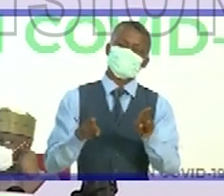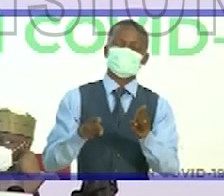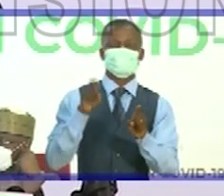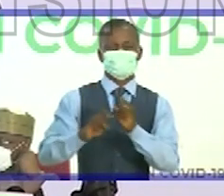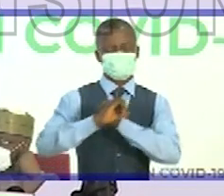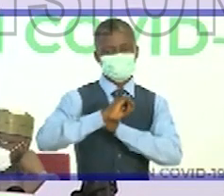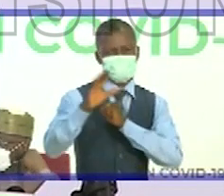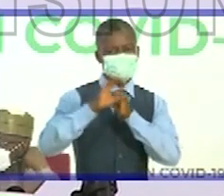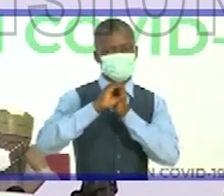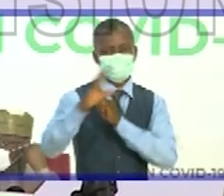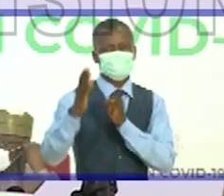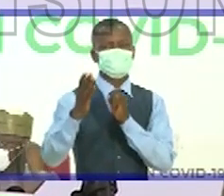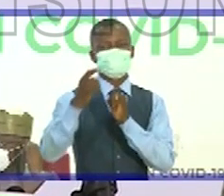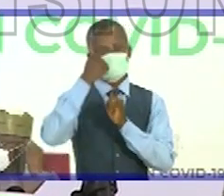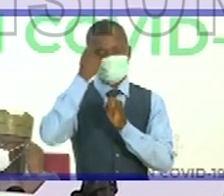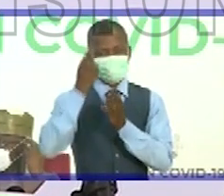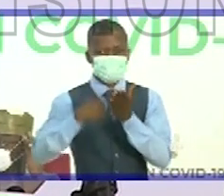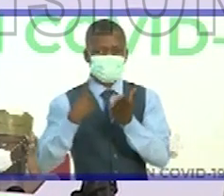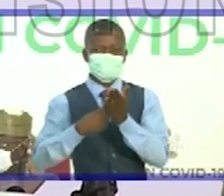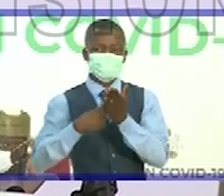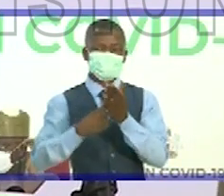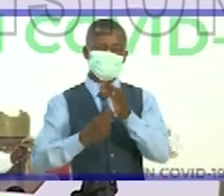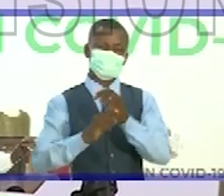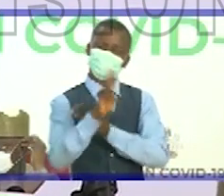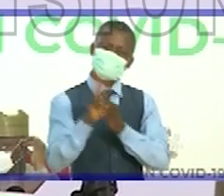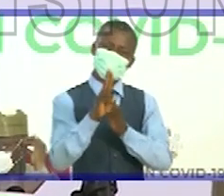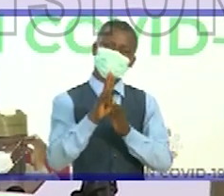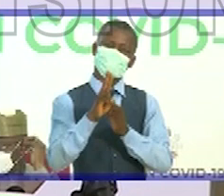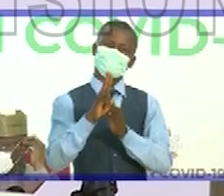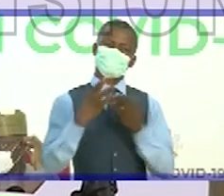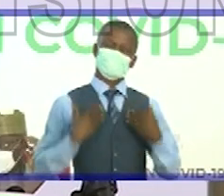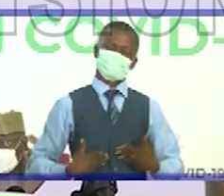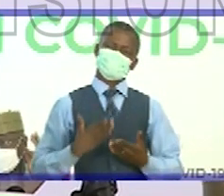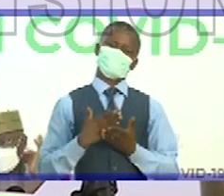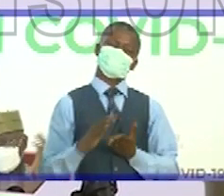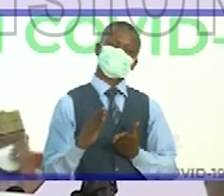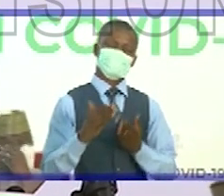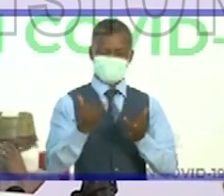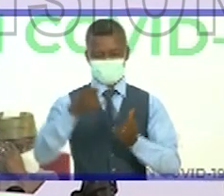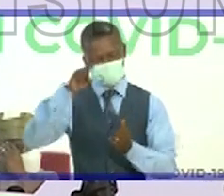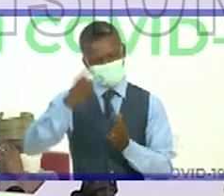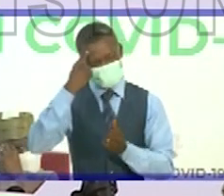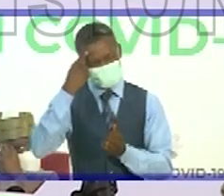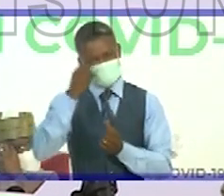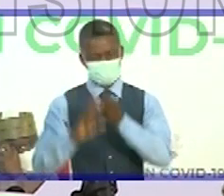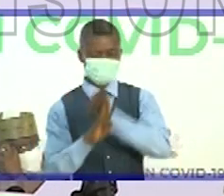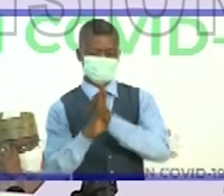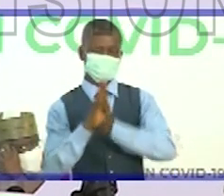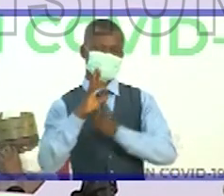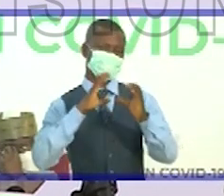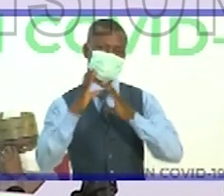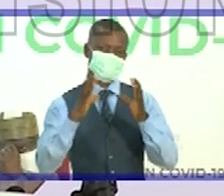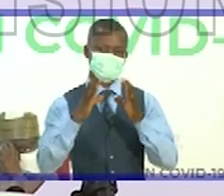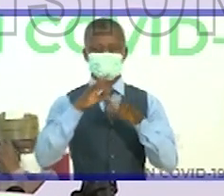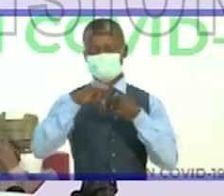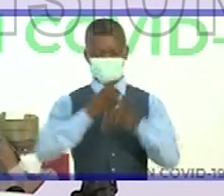that resists vaccination for different reasons. So the time to start the risk communications about the benefits of